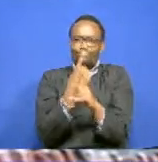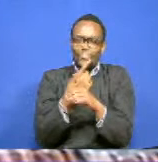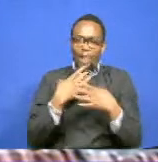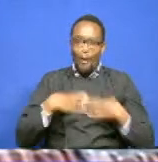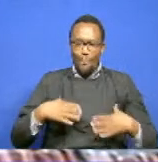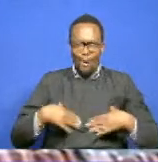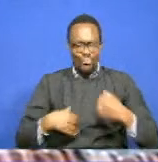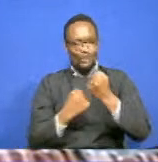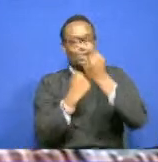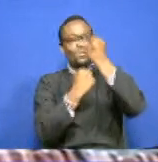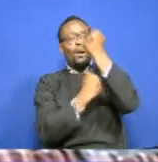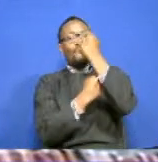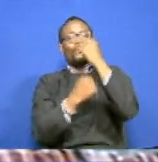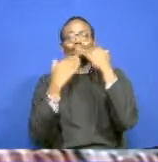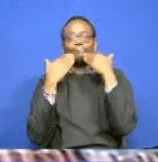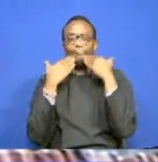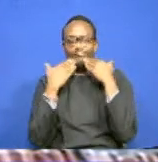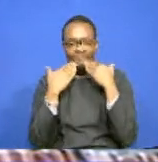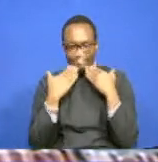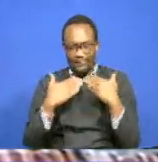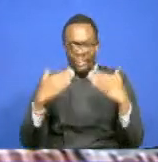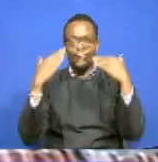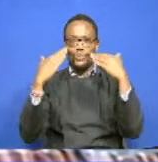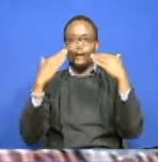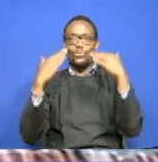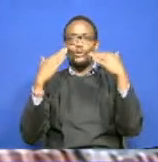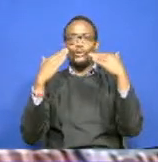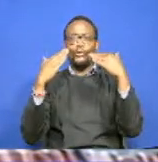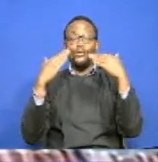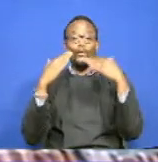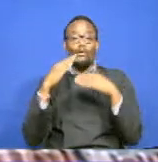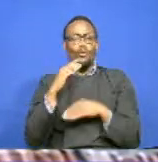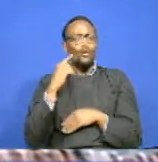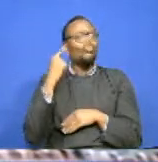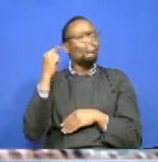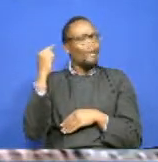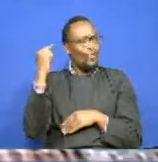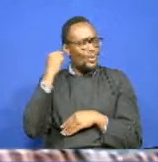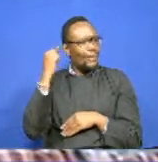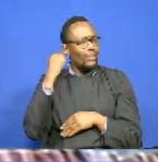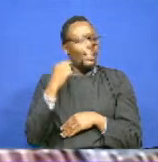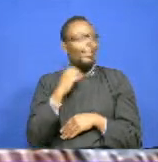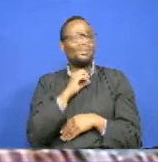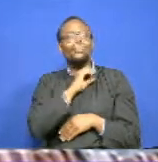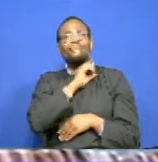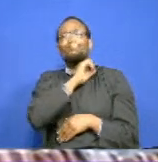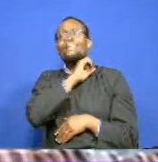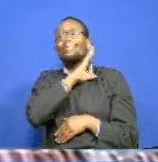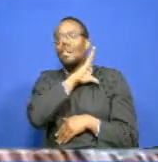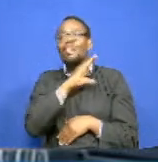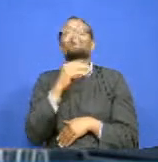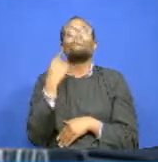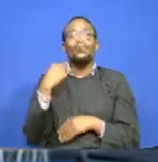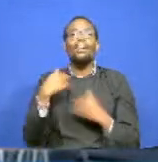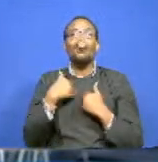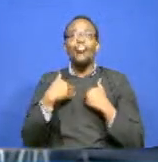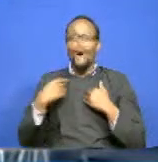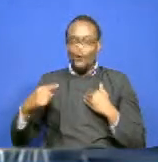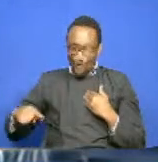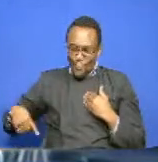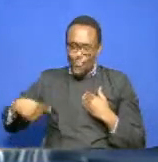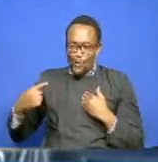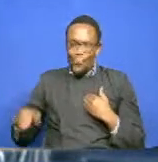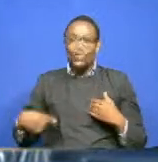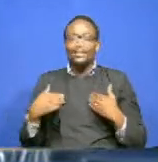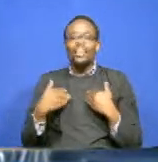people. Thank you for the cry that James has heard to have a wheelchair.